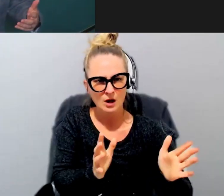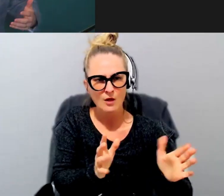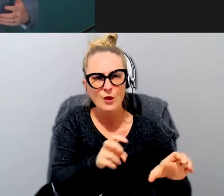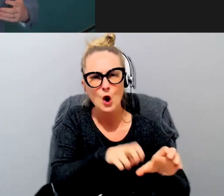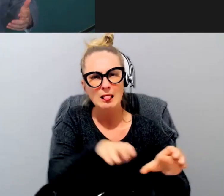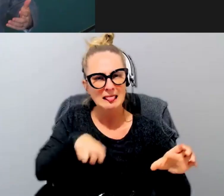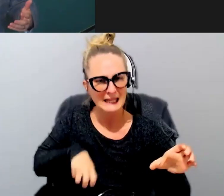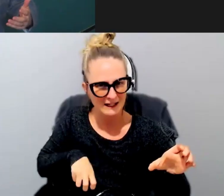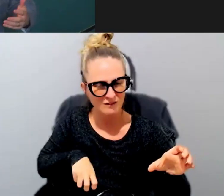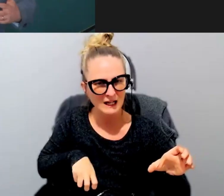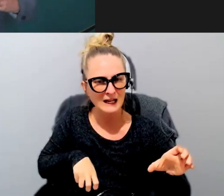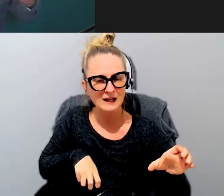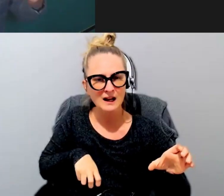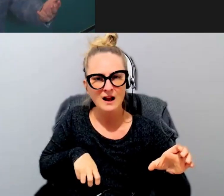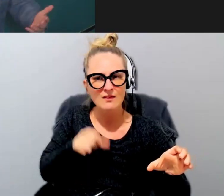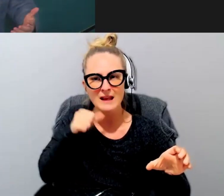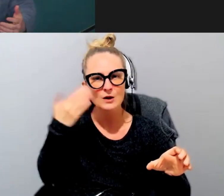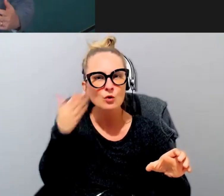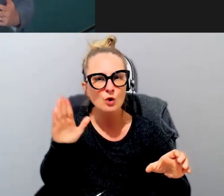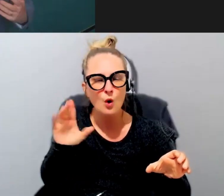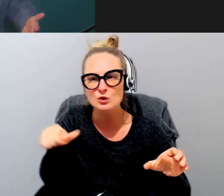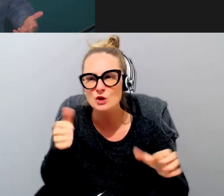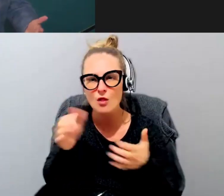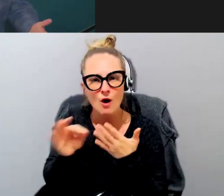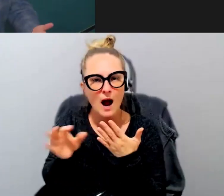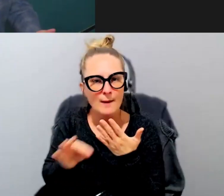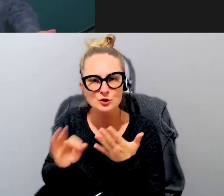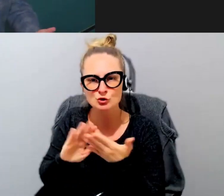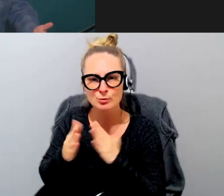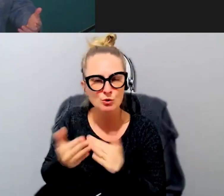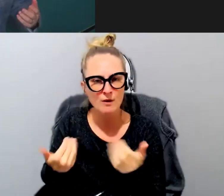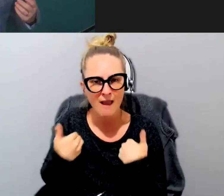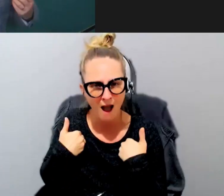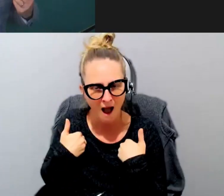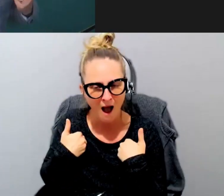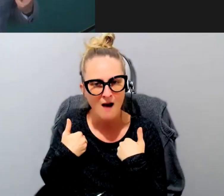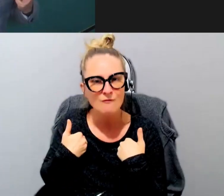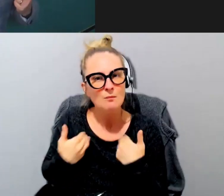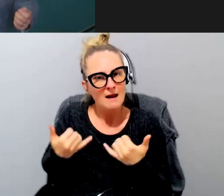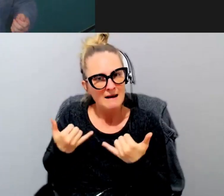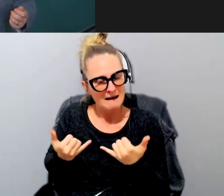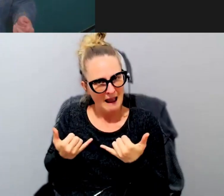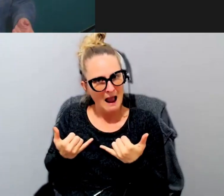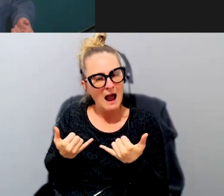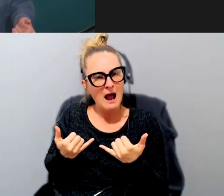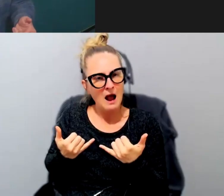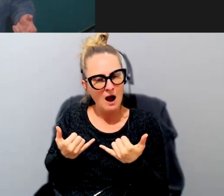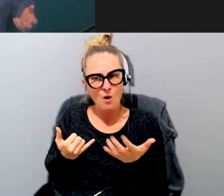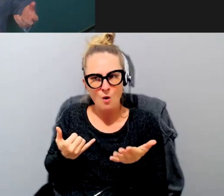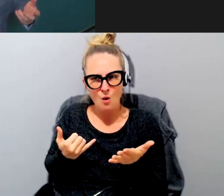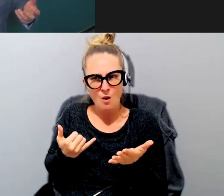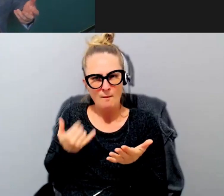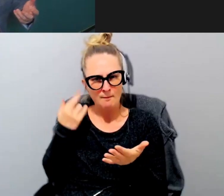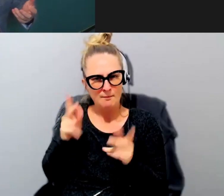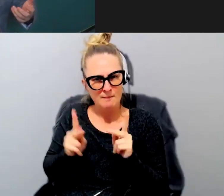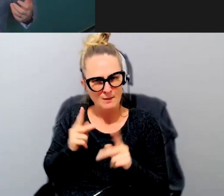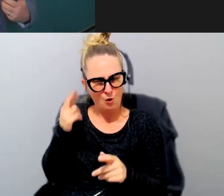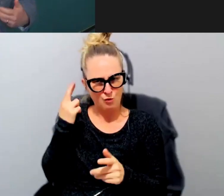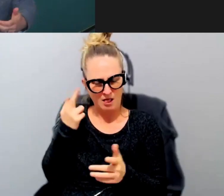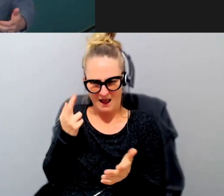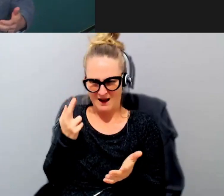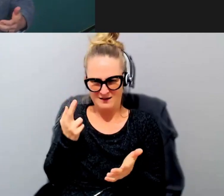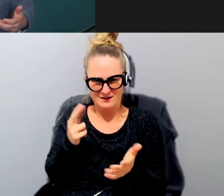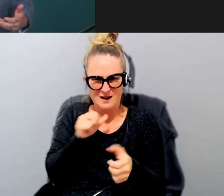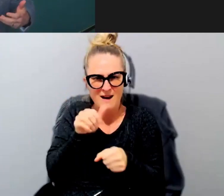unaware that there are other options for community, but there's a growing recognition that the lack of community is